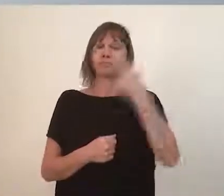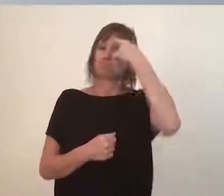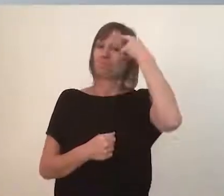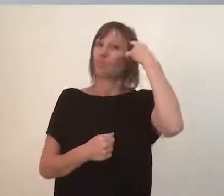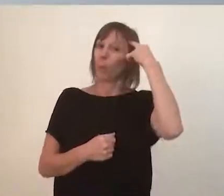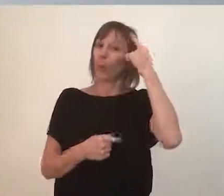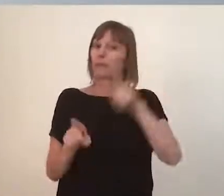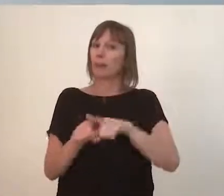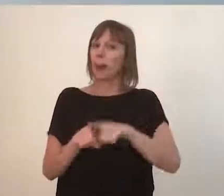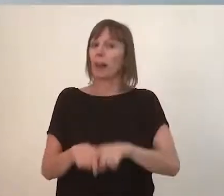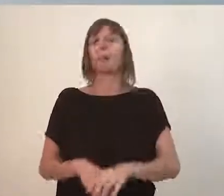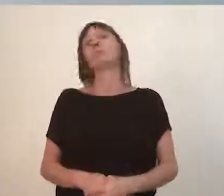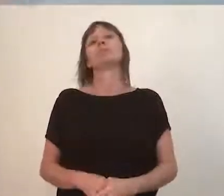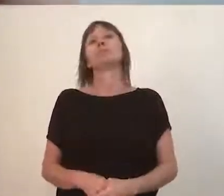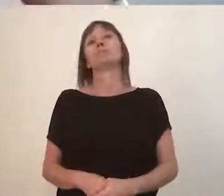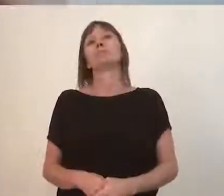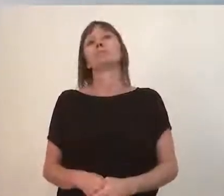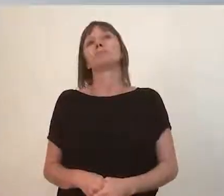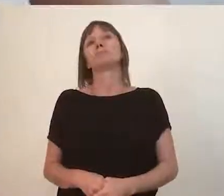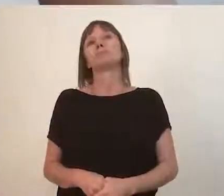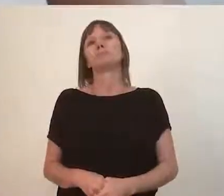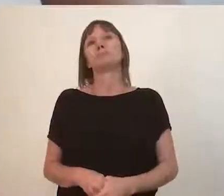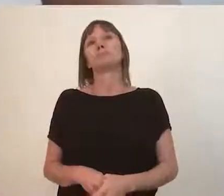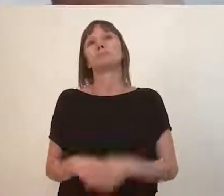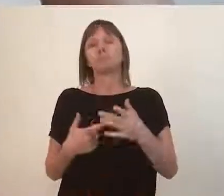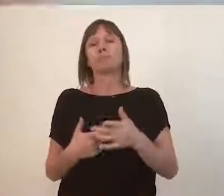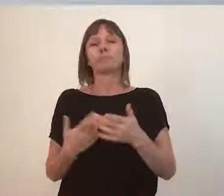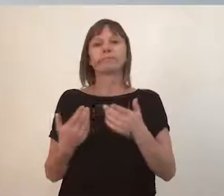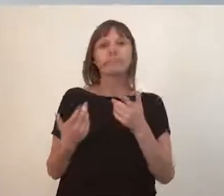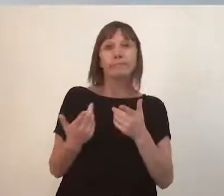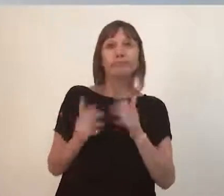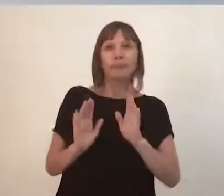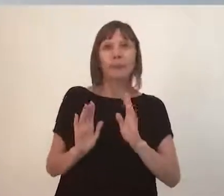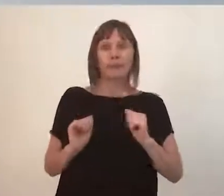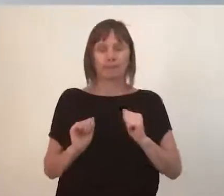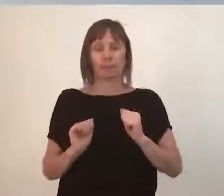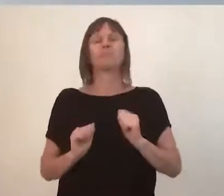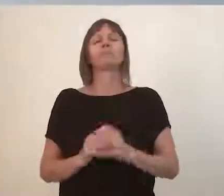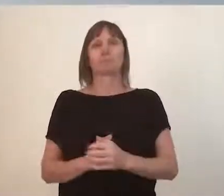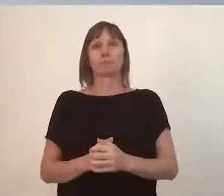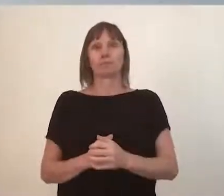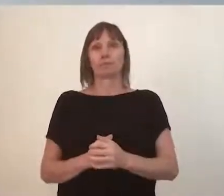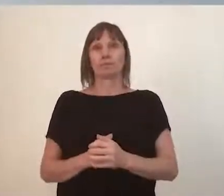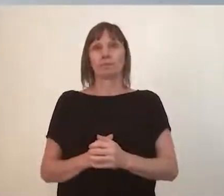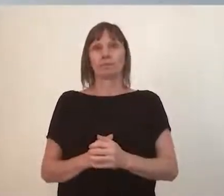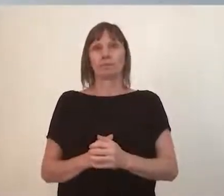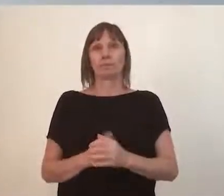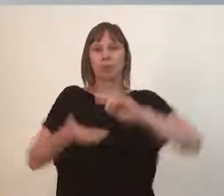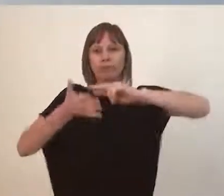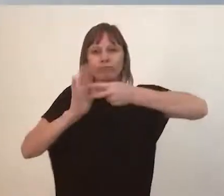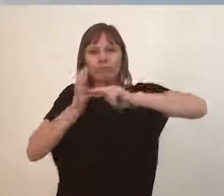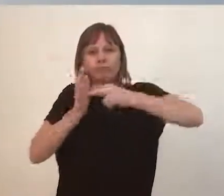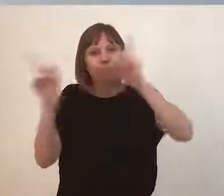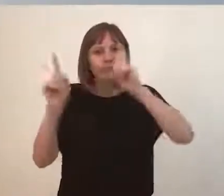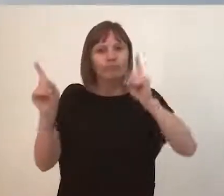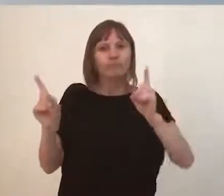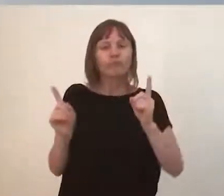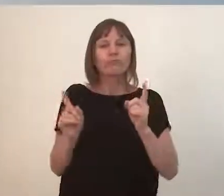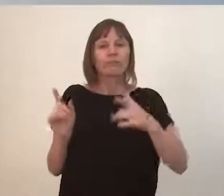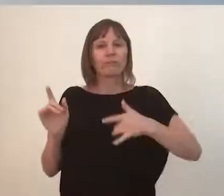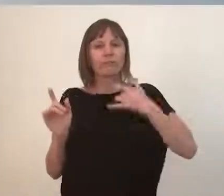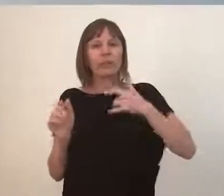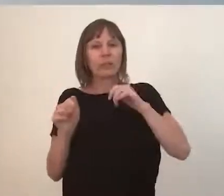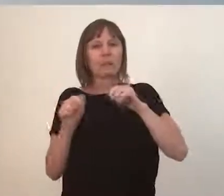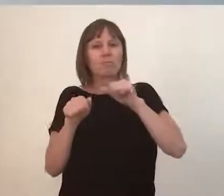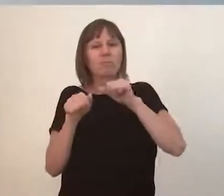area here, my nose, and then just my forehead area, and so that's where I sort of draw the lines. Okay, so I've sort